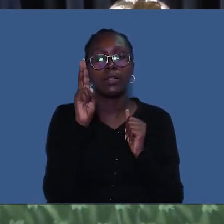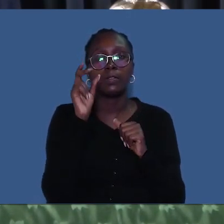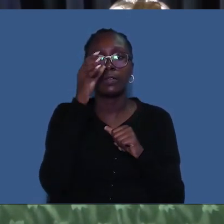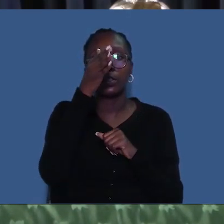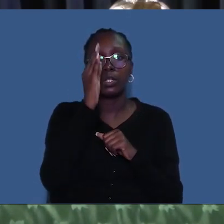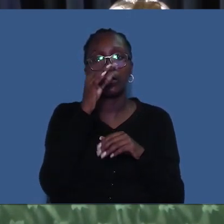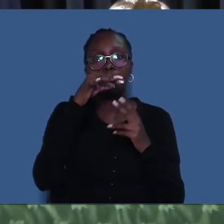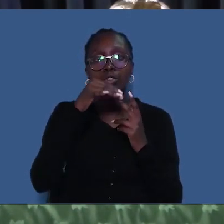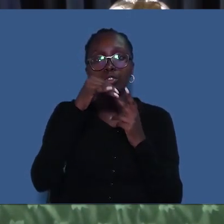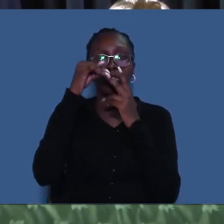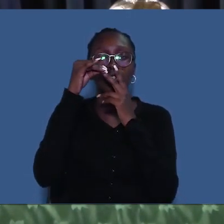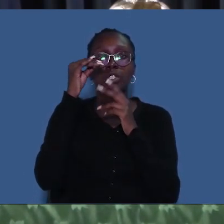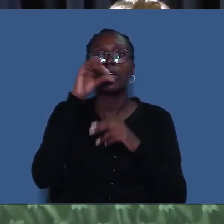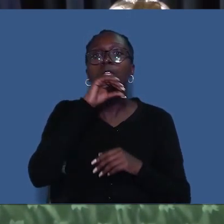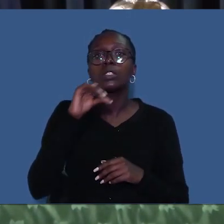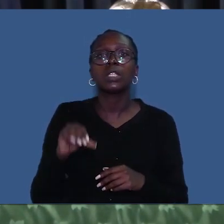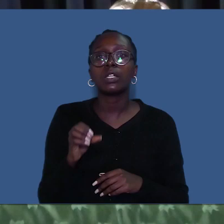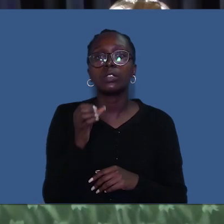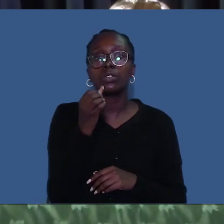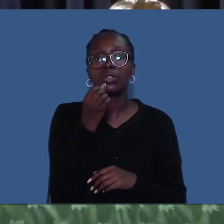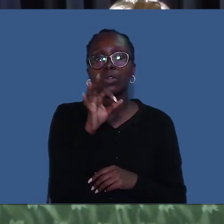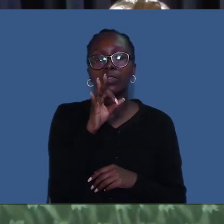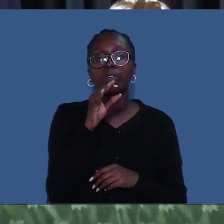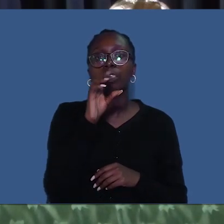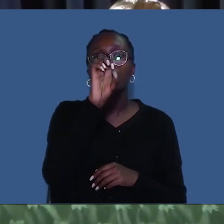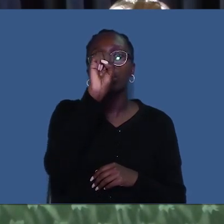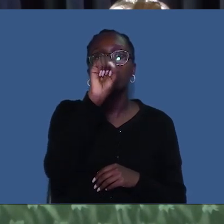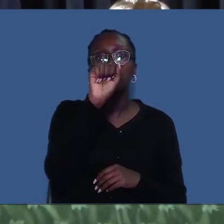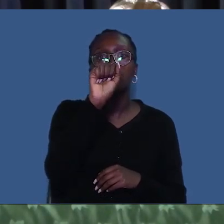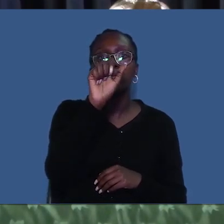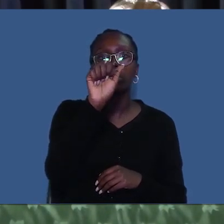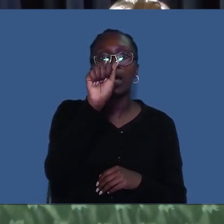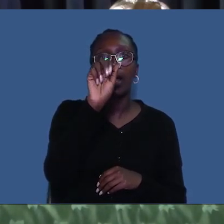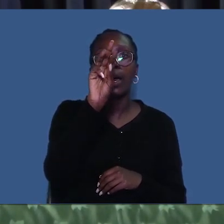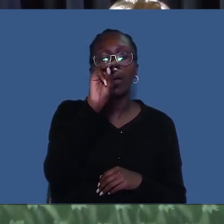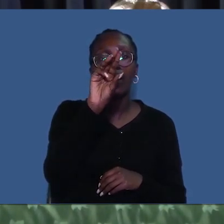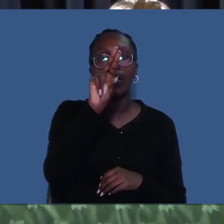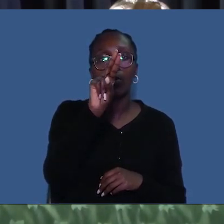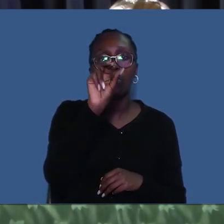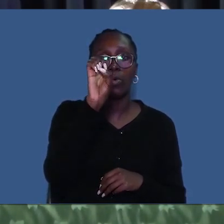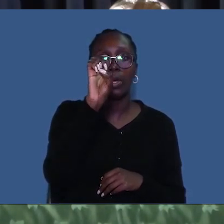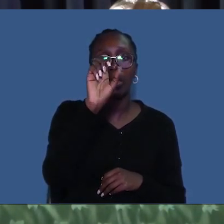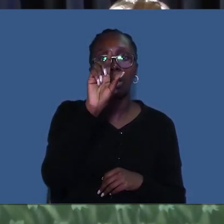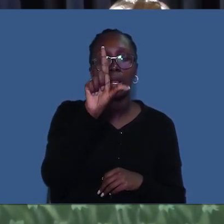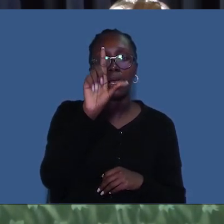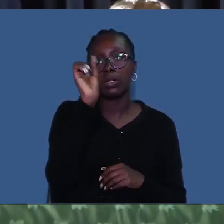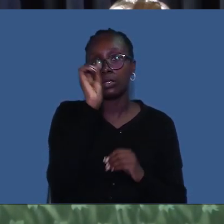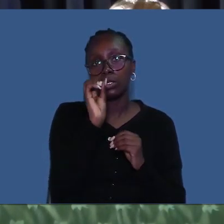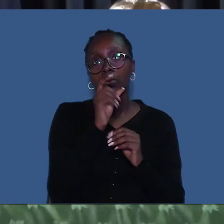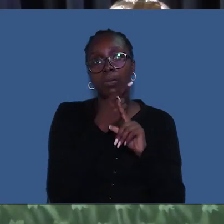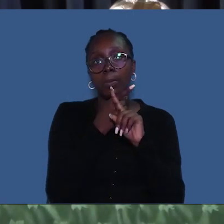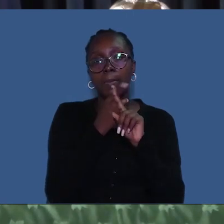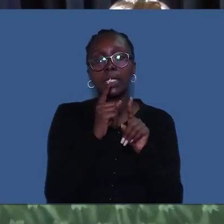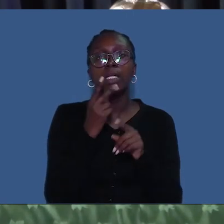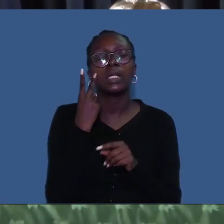son, Eliab, he probably thought, "This man sure looks like a king. This must be the one God will tell me to